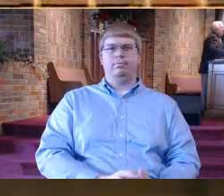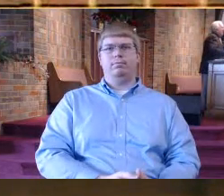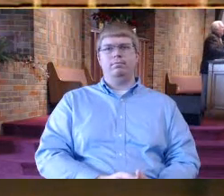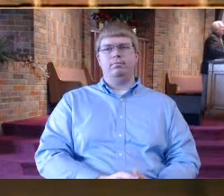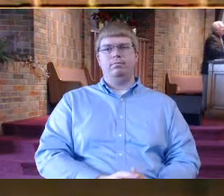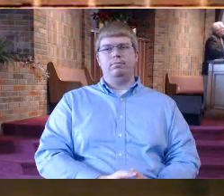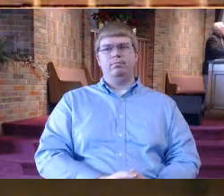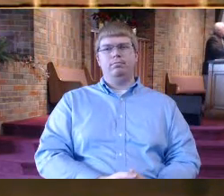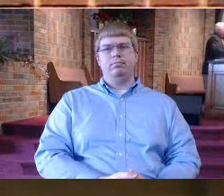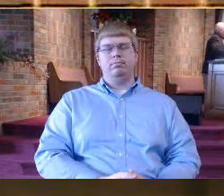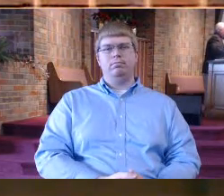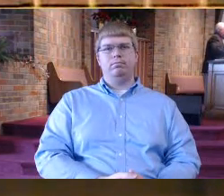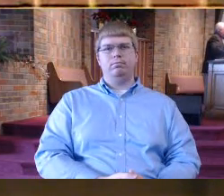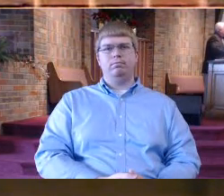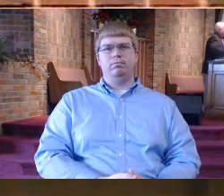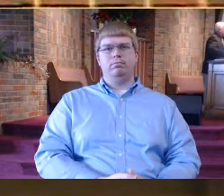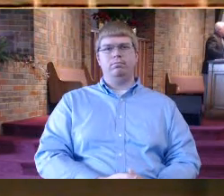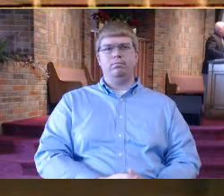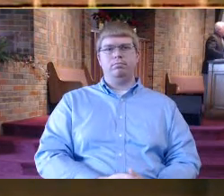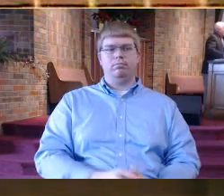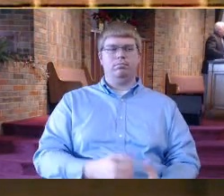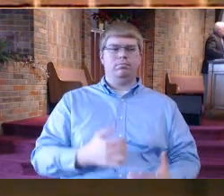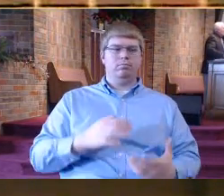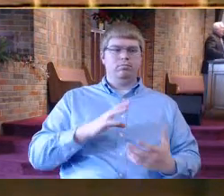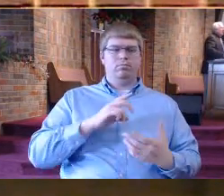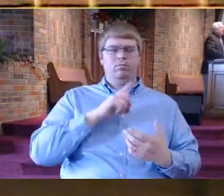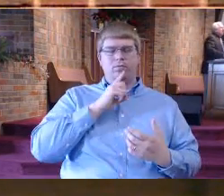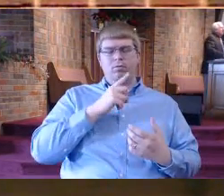The fact of God speaking